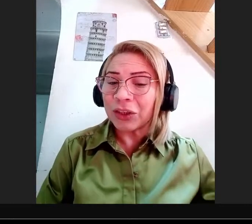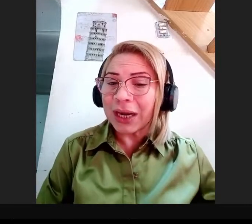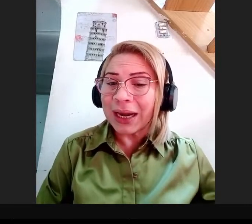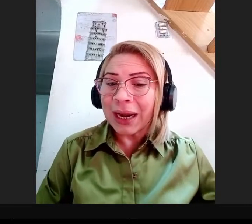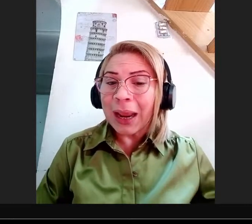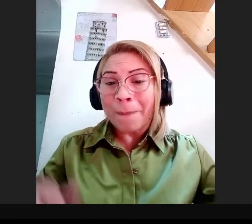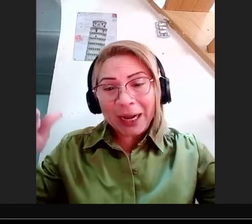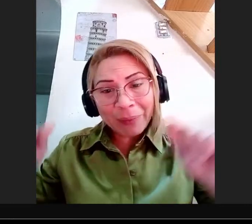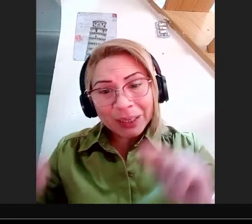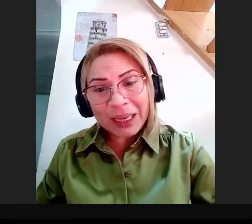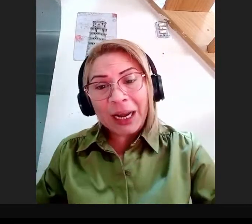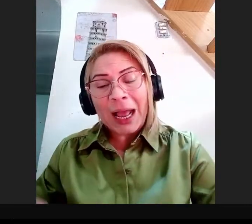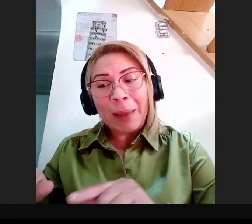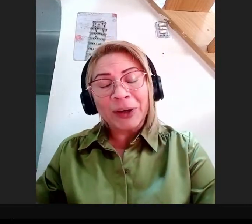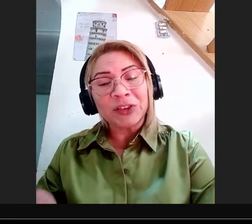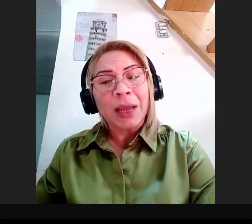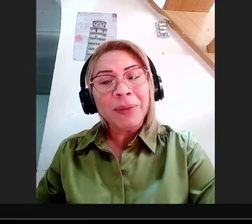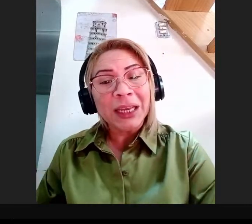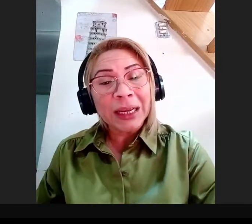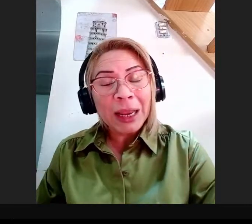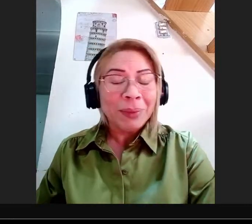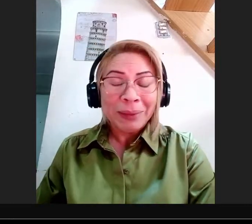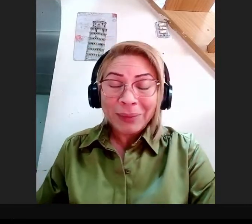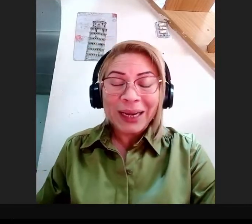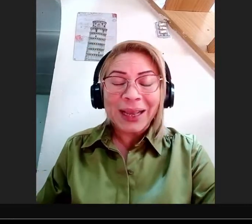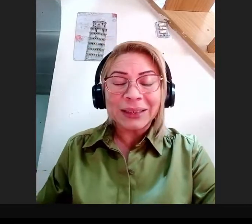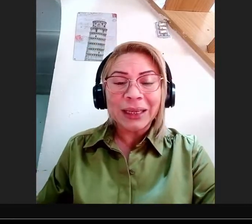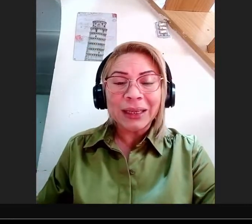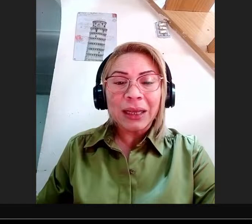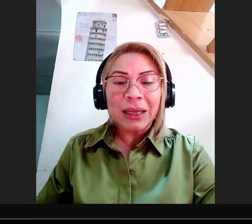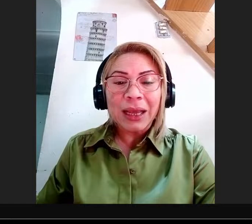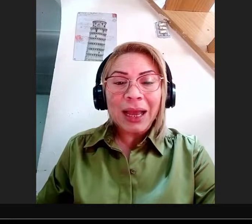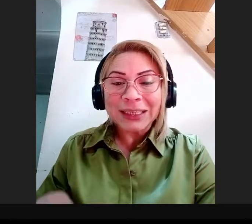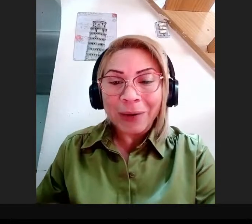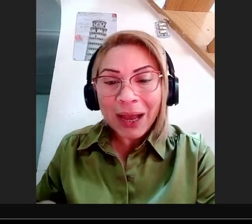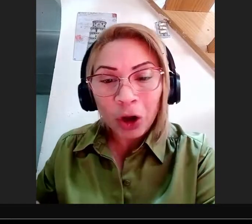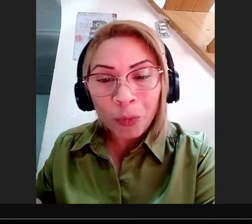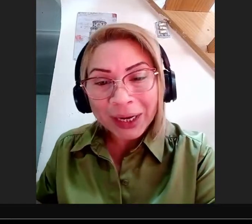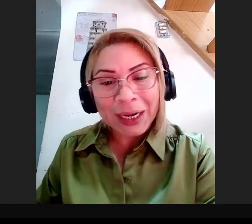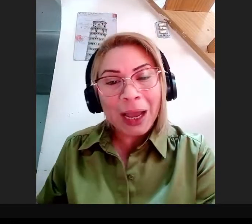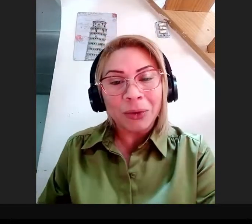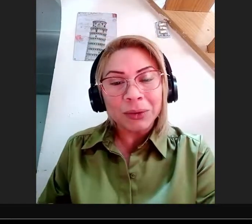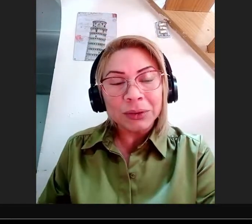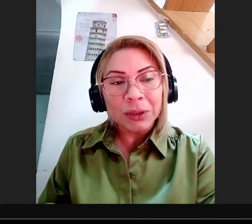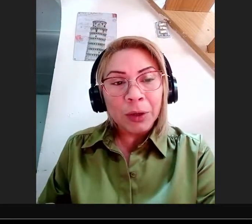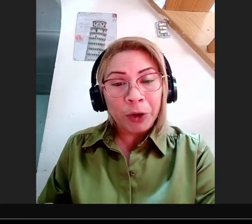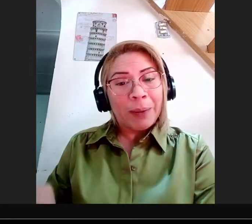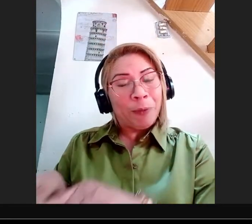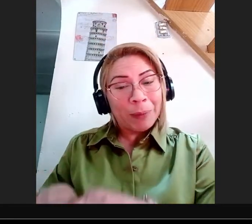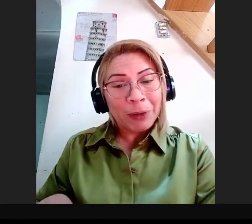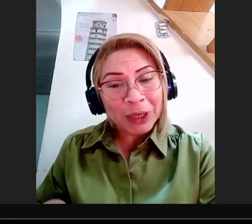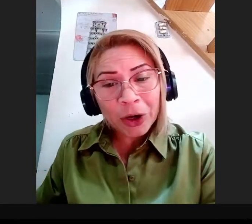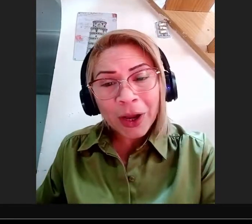service, that is taking the jobs away from the nationals to hire migrants